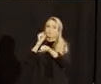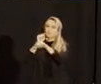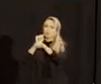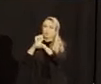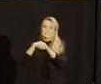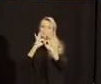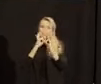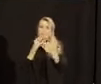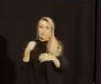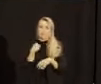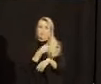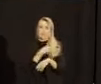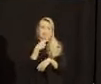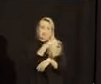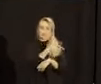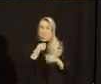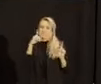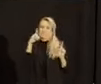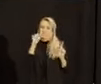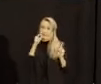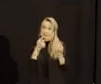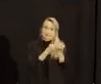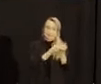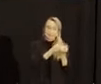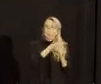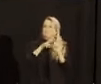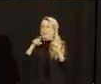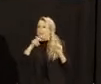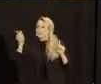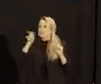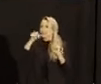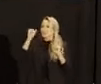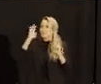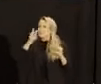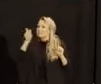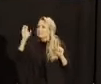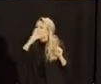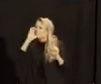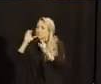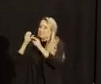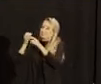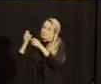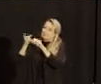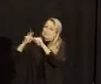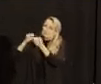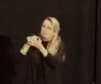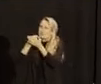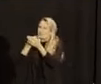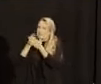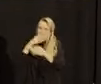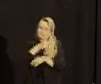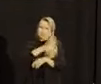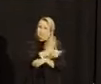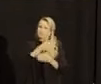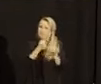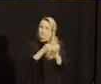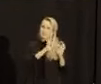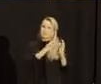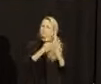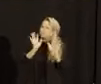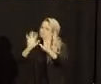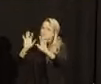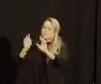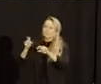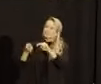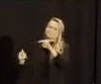me. So I'm going to stop there because I know Rebecca and Taryn and Jennifer have a lot to add. Well, Rebecca, we can